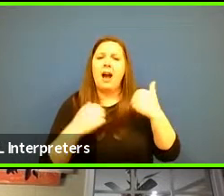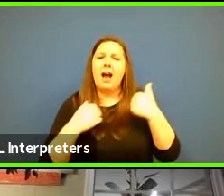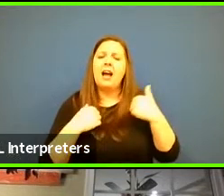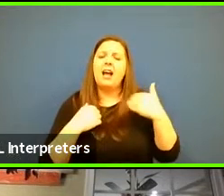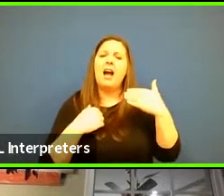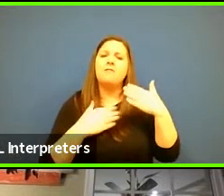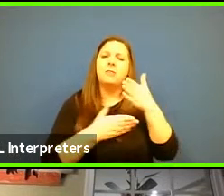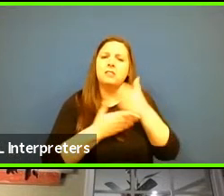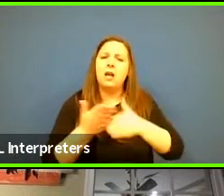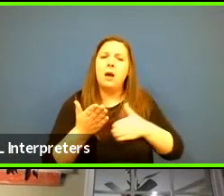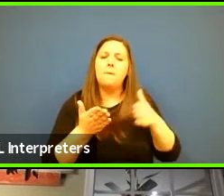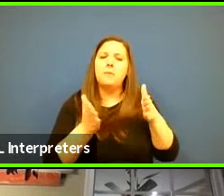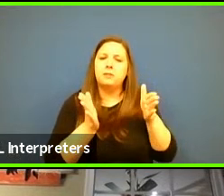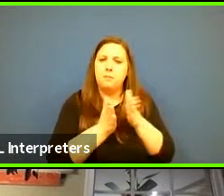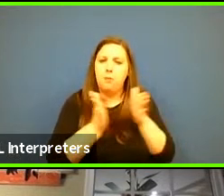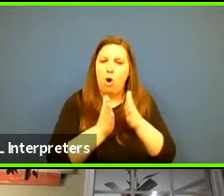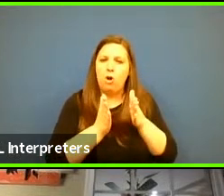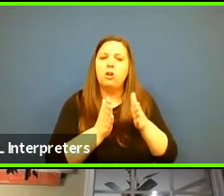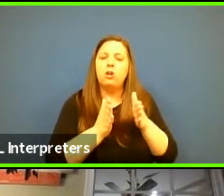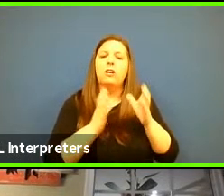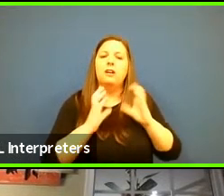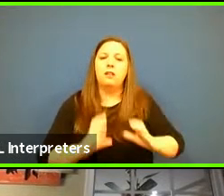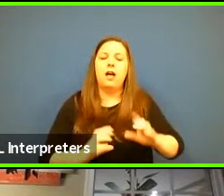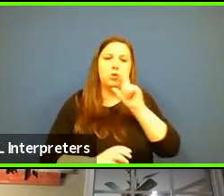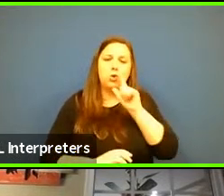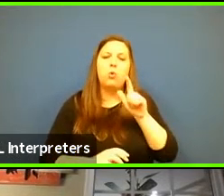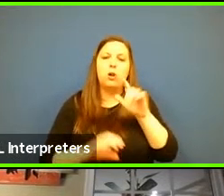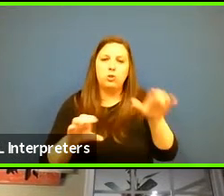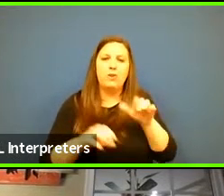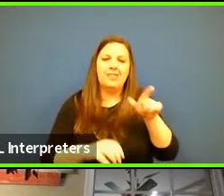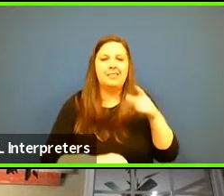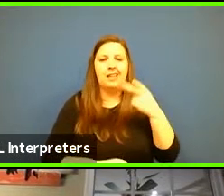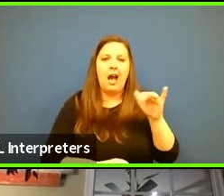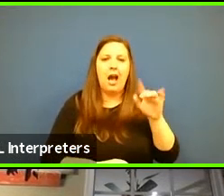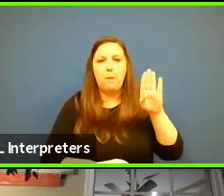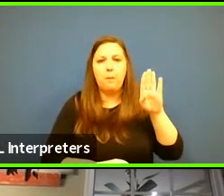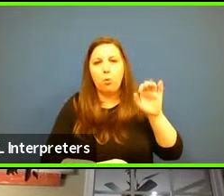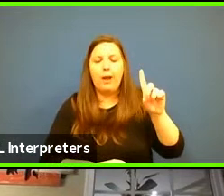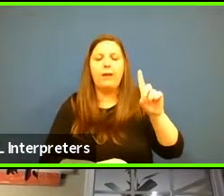is technologically difficult. I'm sure it could be overcome with enough